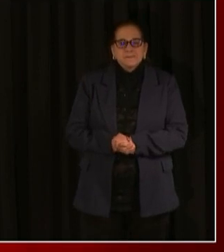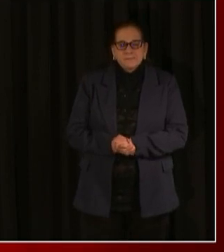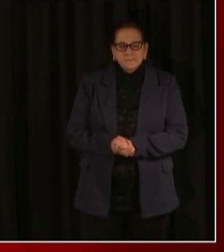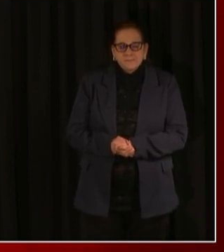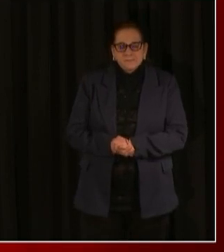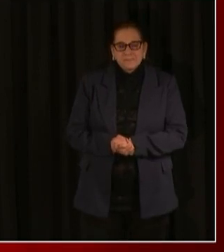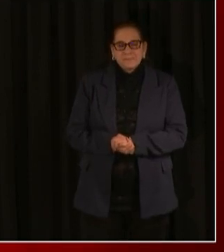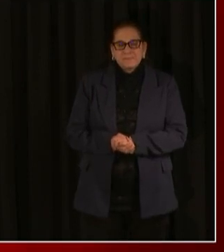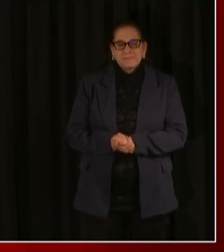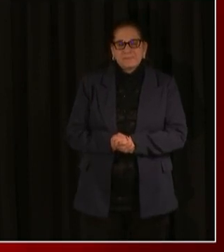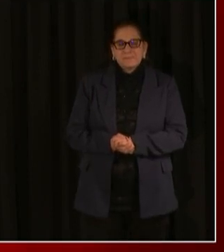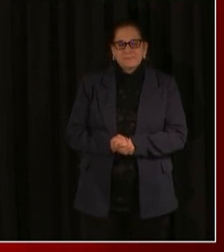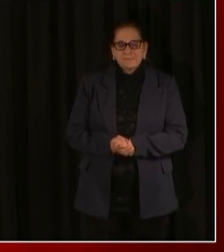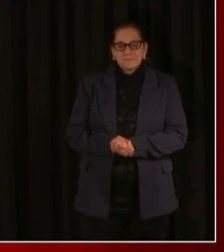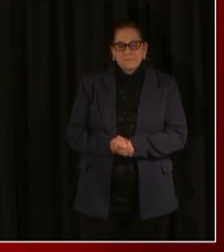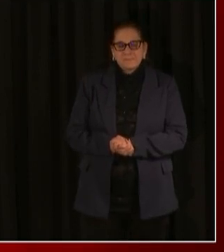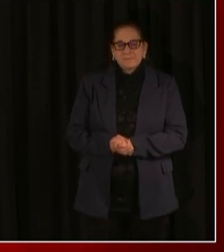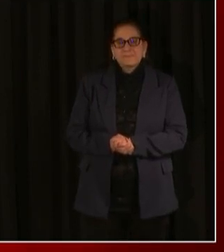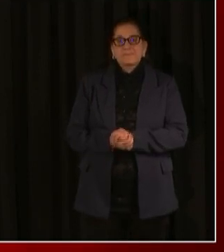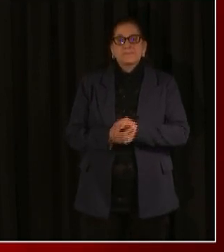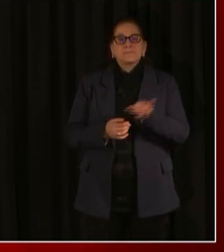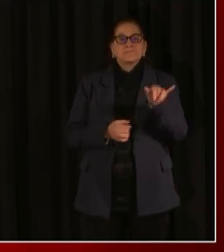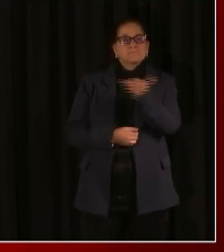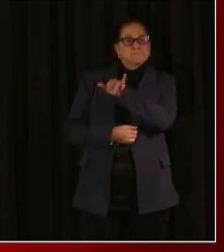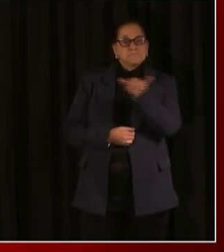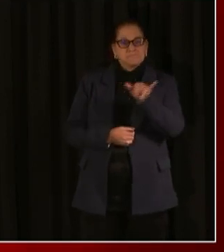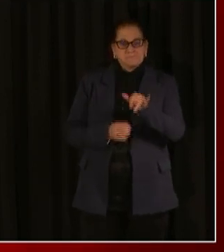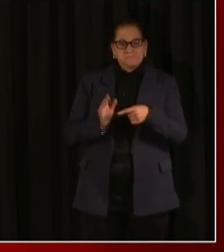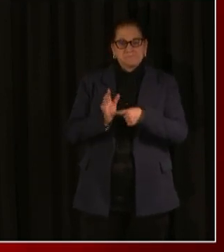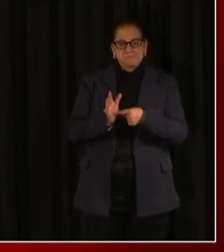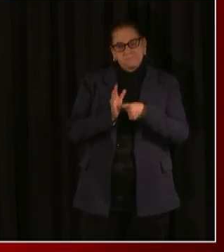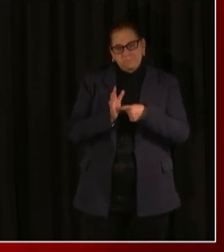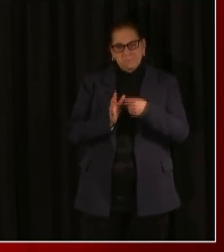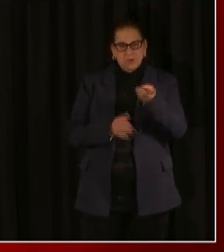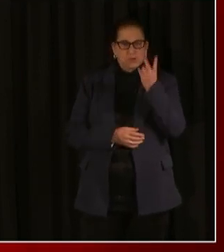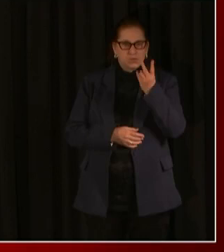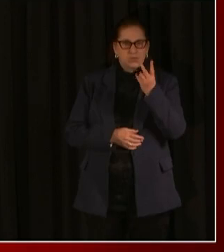about. Both require 2 doses,